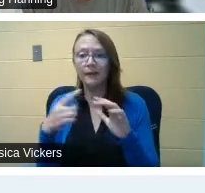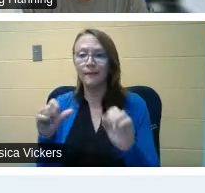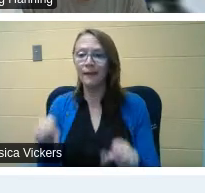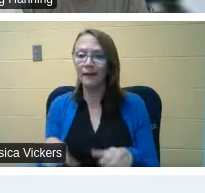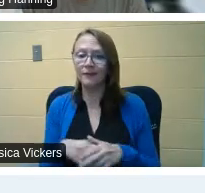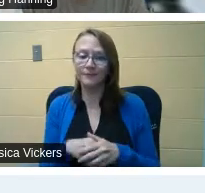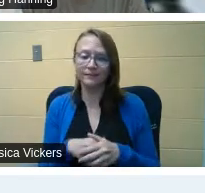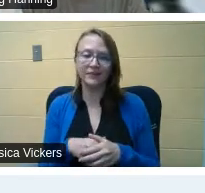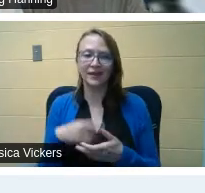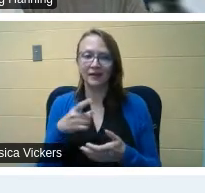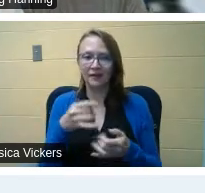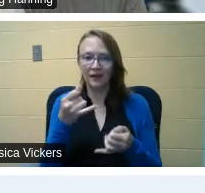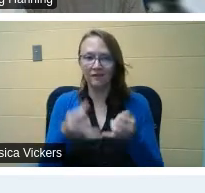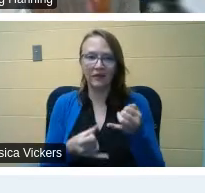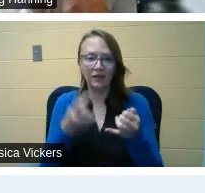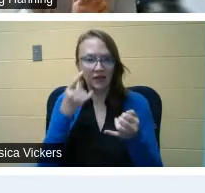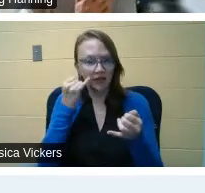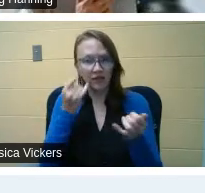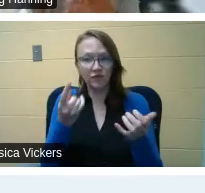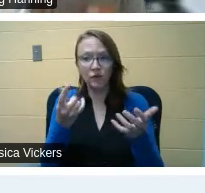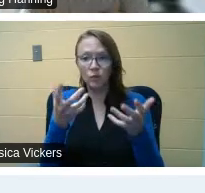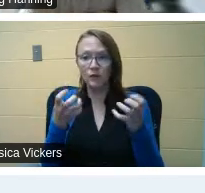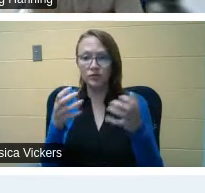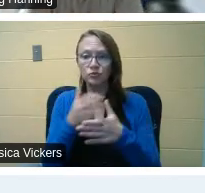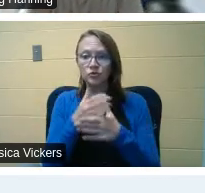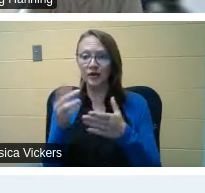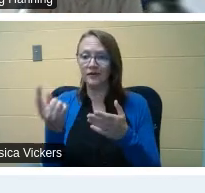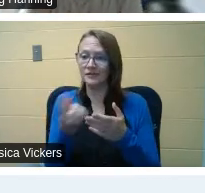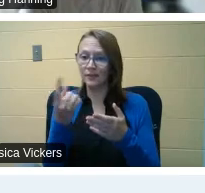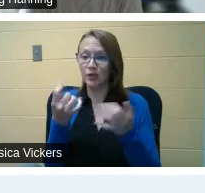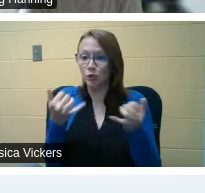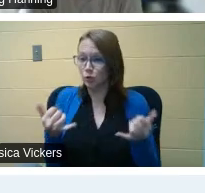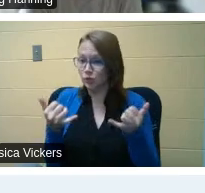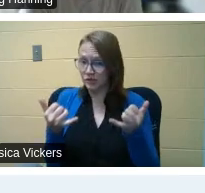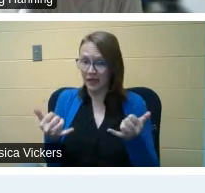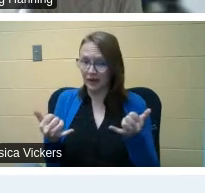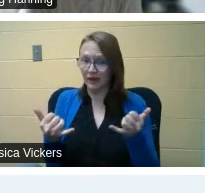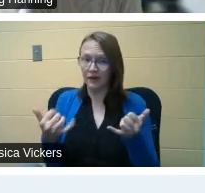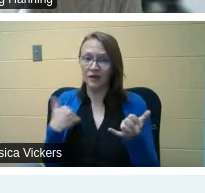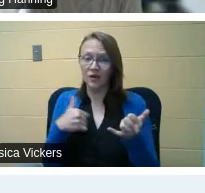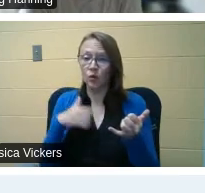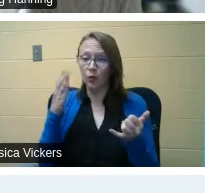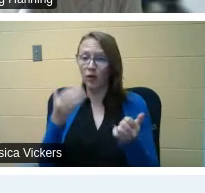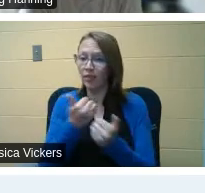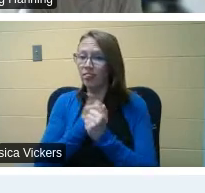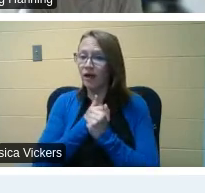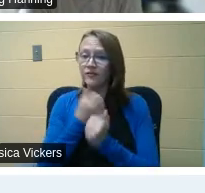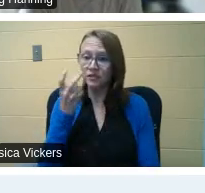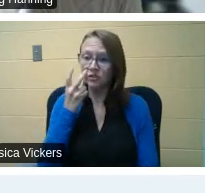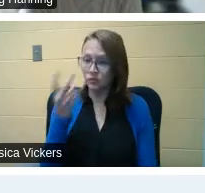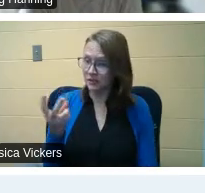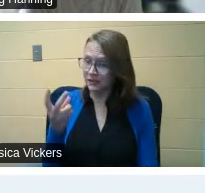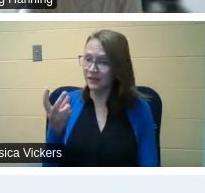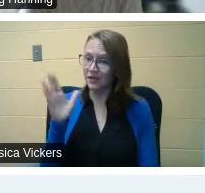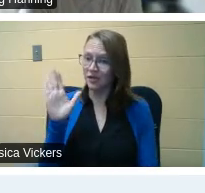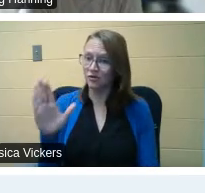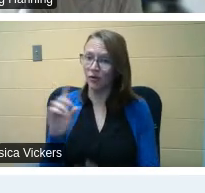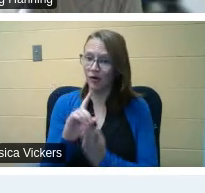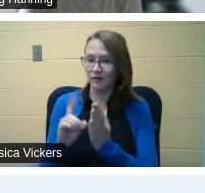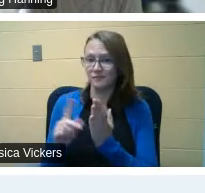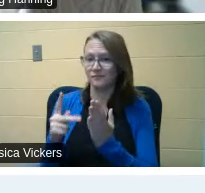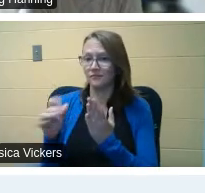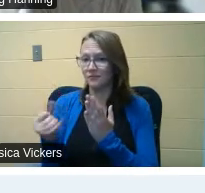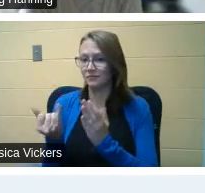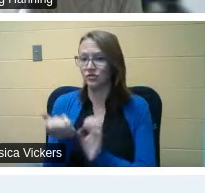And then finally, if you want to share something with us today, we would love to see what you tried out. If